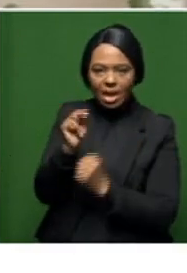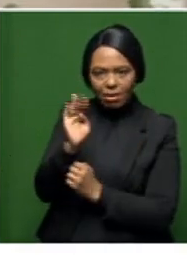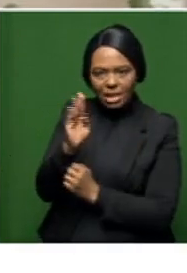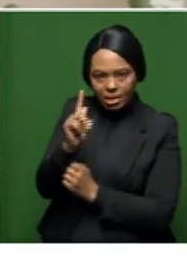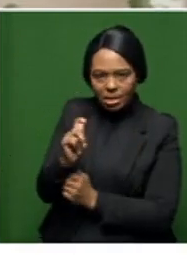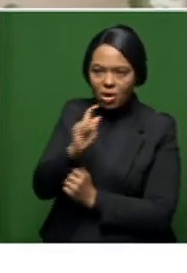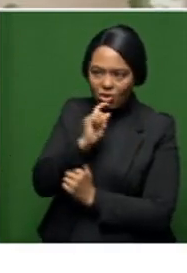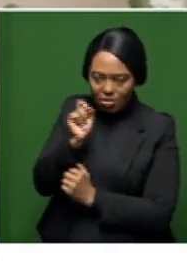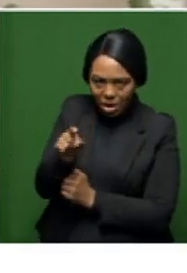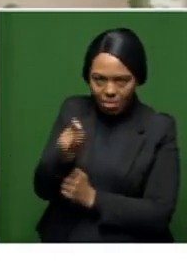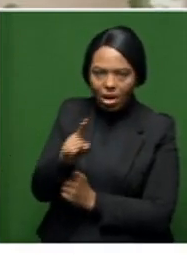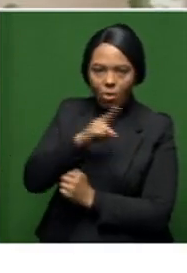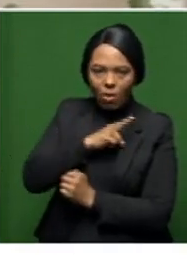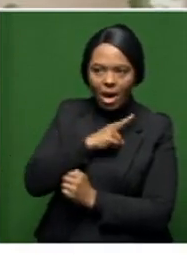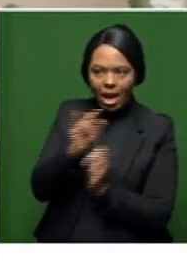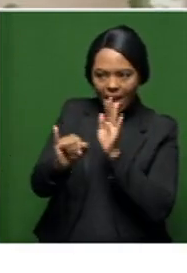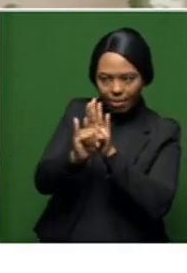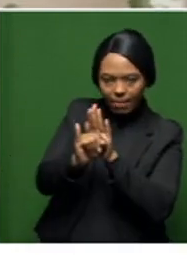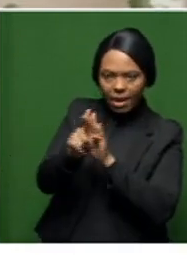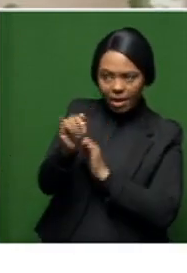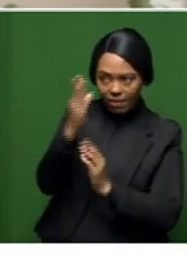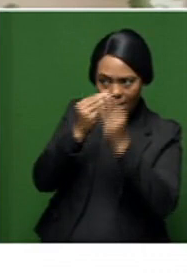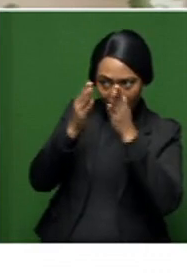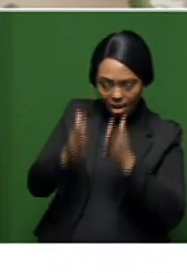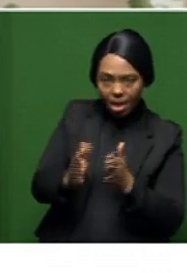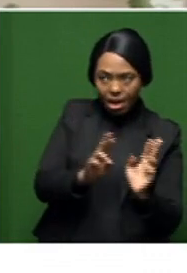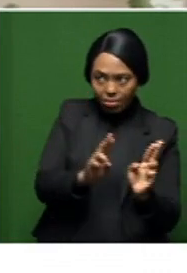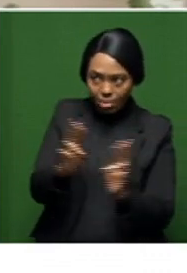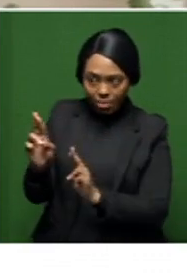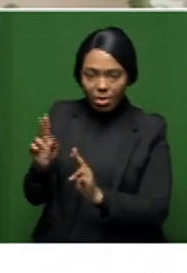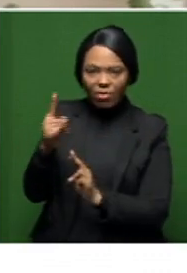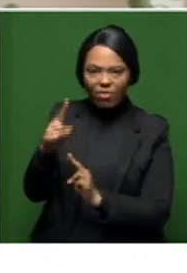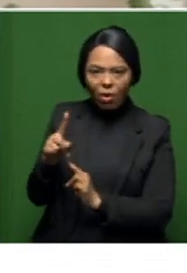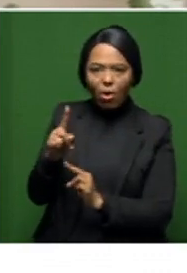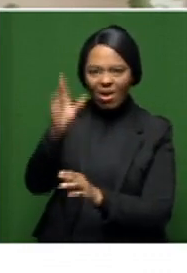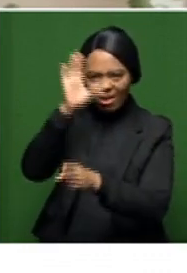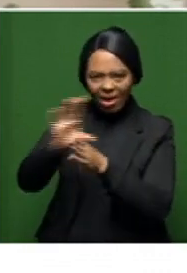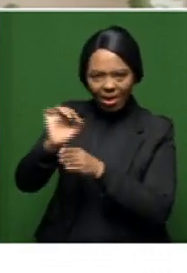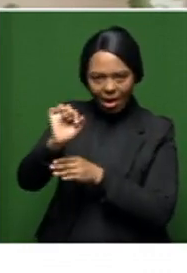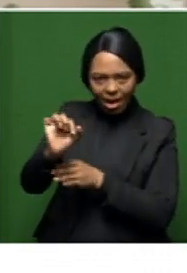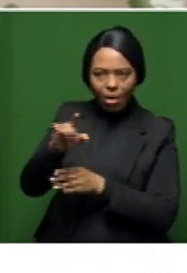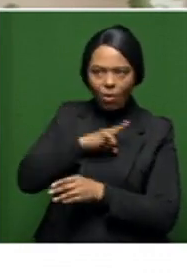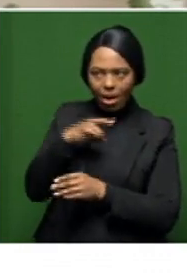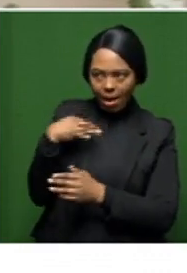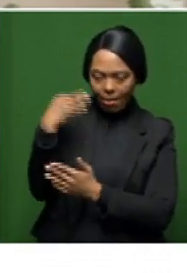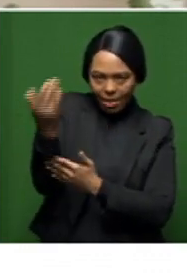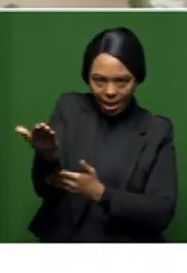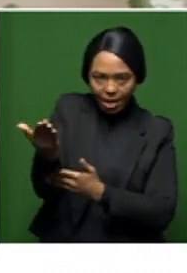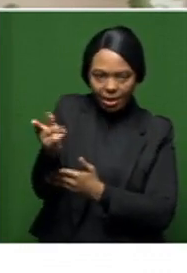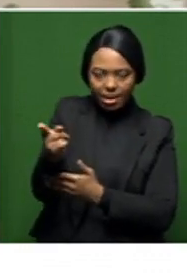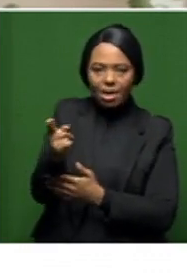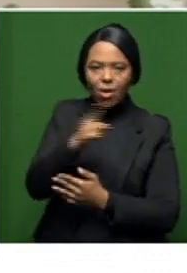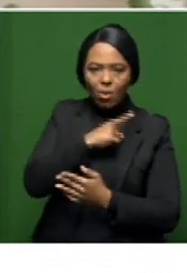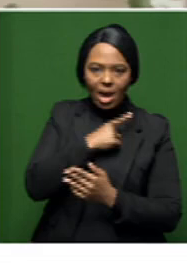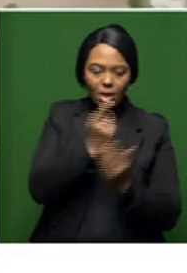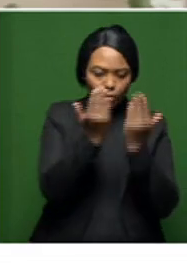determine whether a learner is ready for specific programs that they've applied for. And this is in addition to the learner's school results, and that's why it's